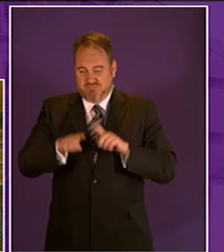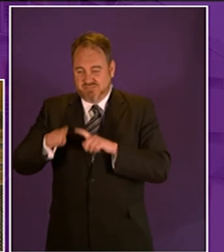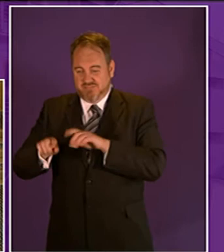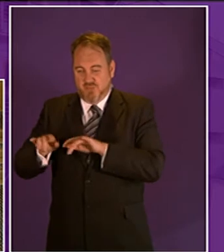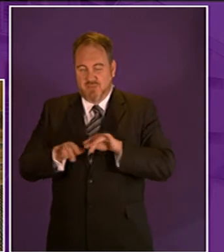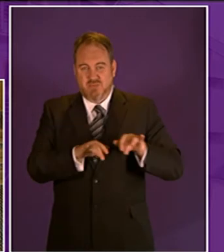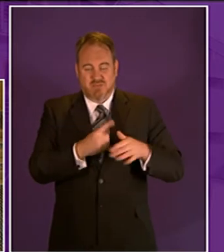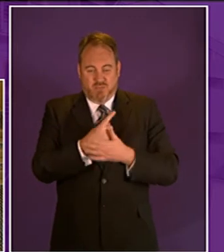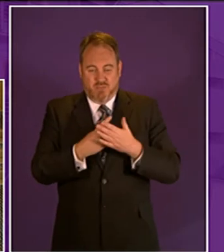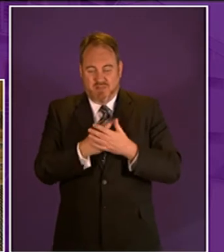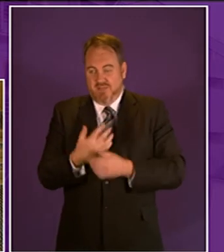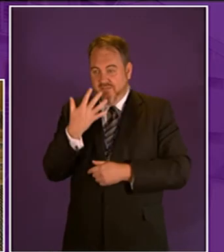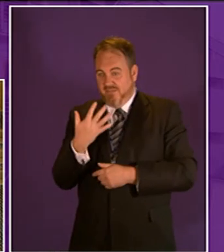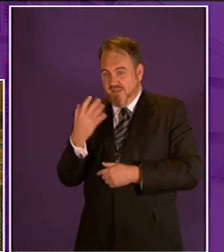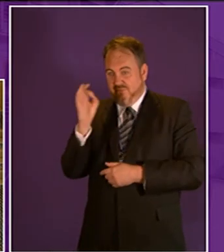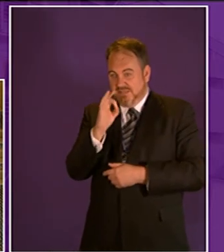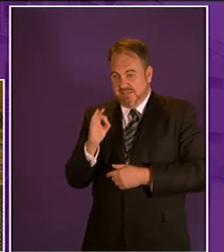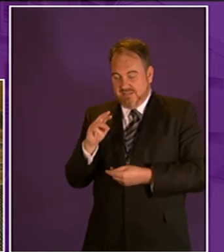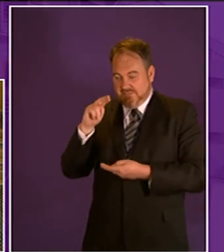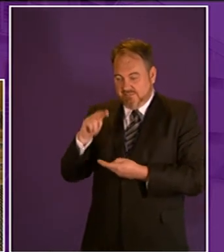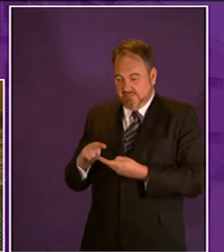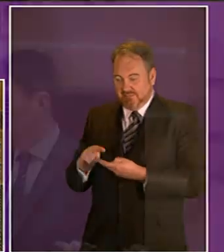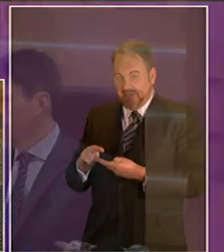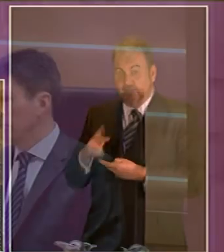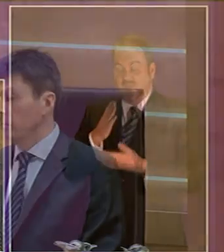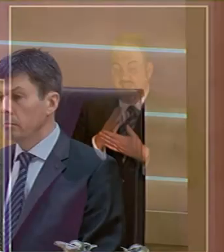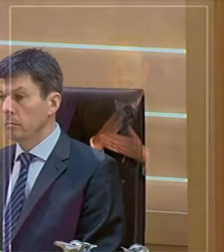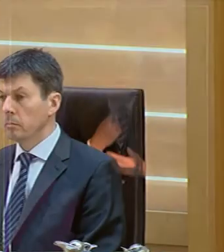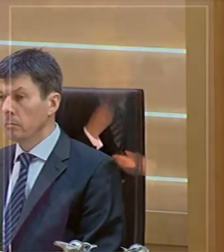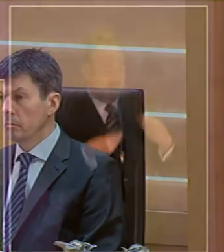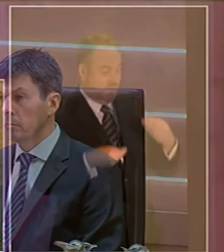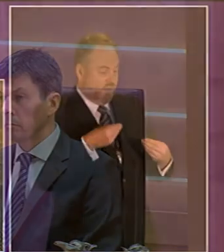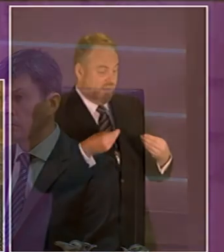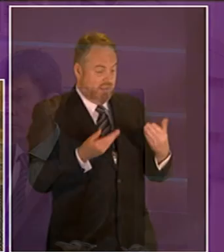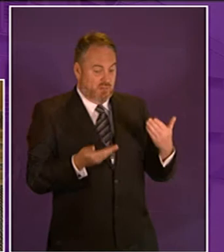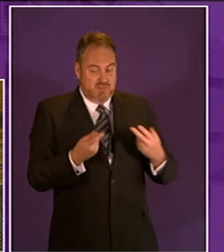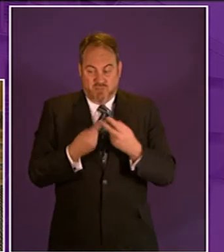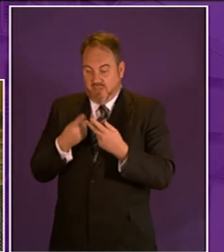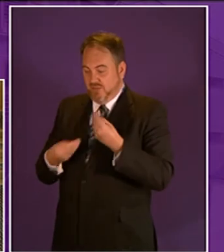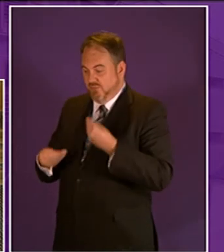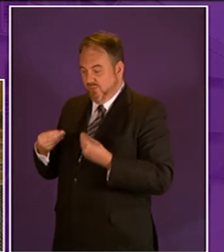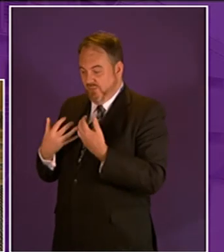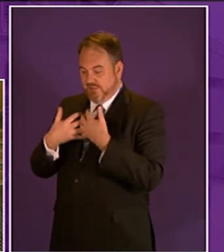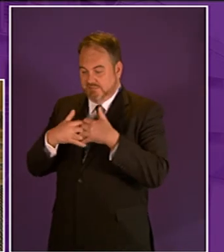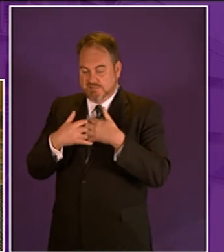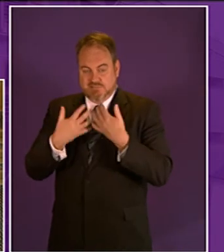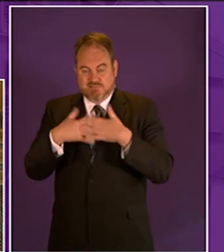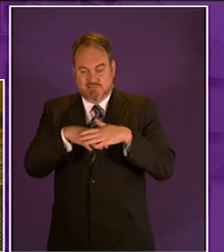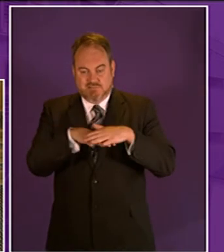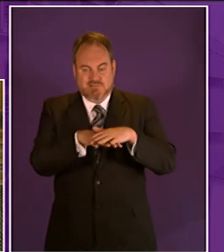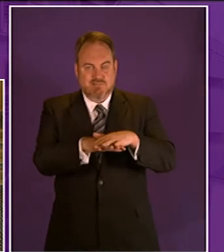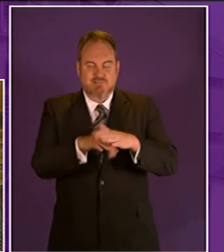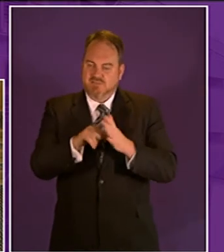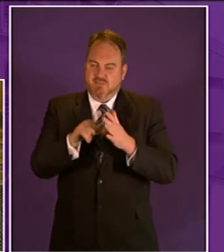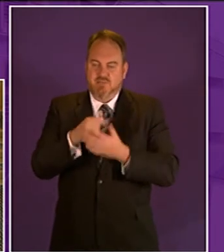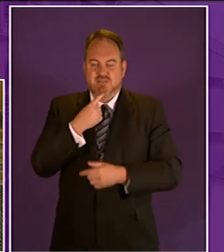saying is it's not straightforward that it's about one piece of software compared to another. What we need to understand is that across these different softwares